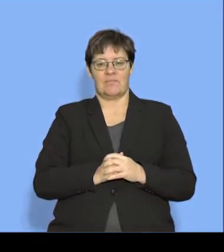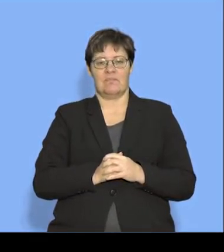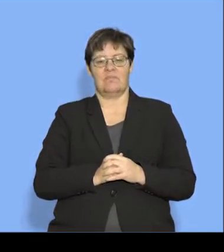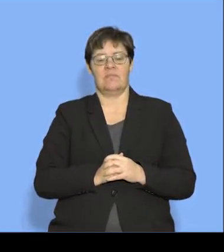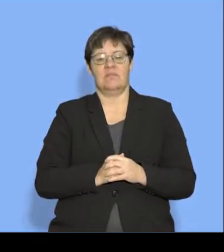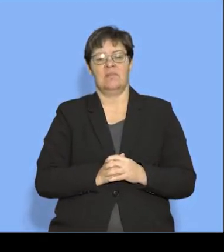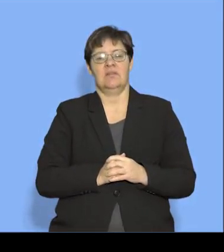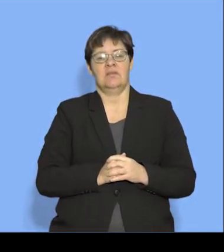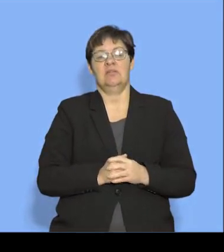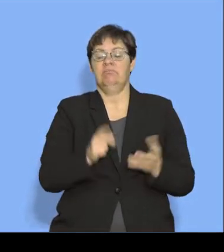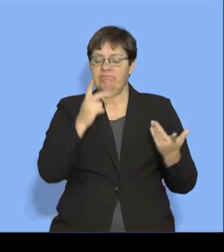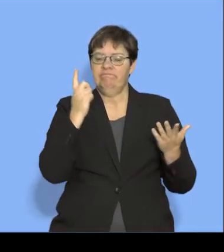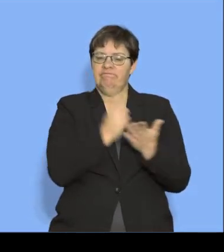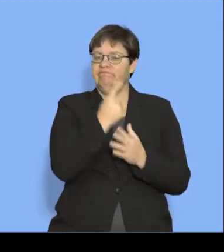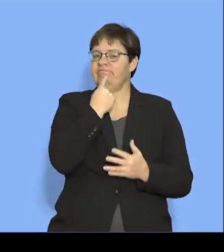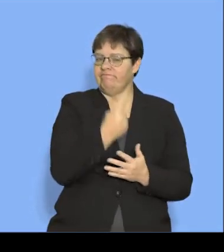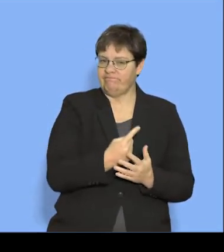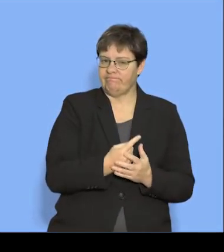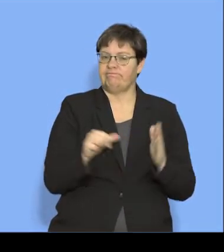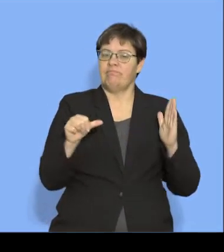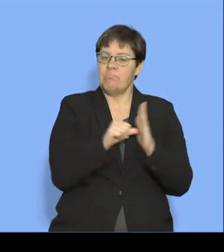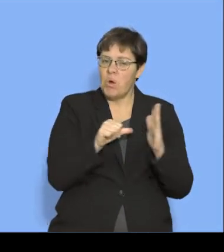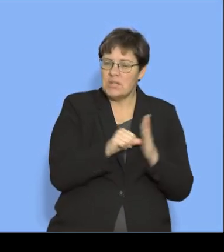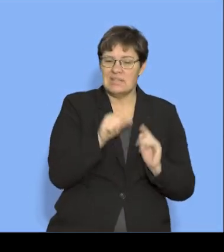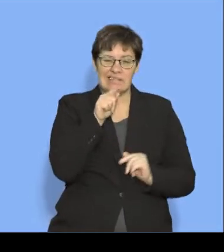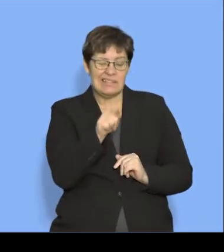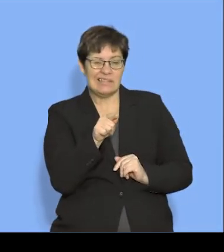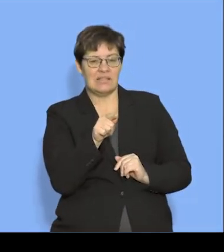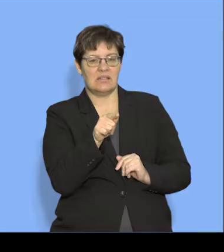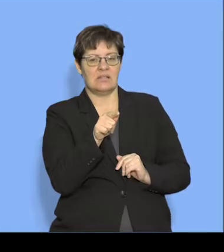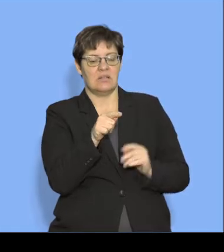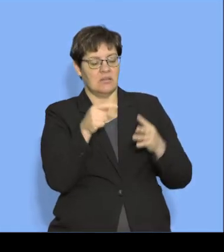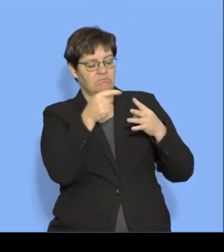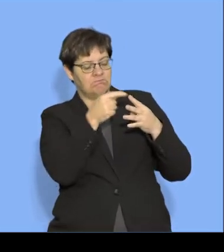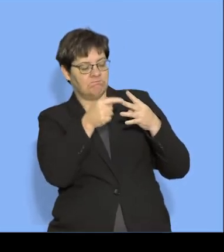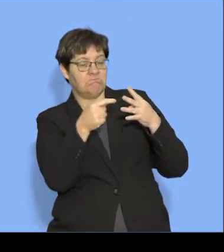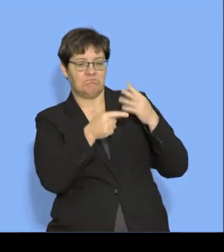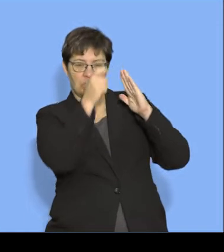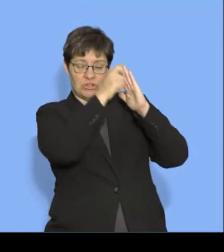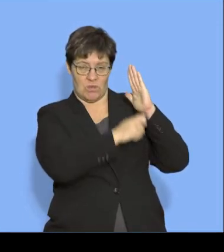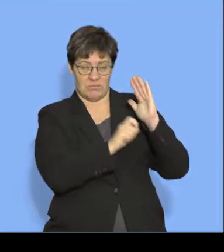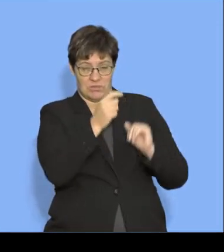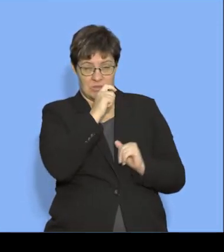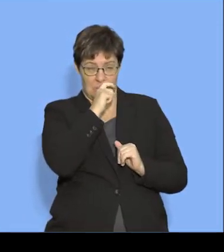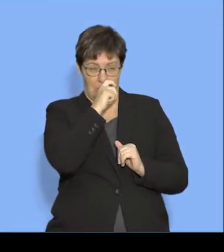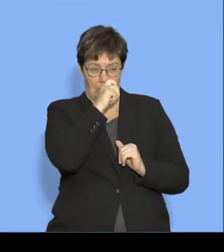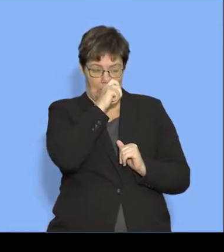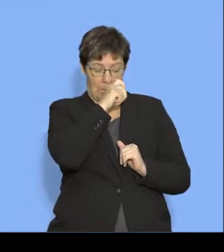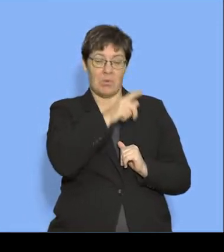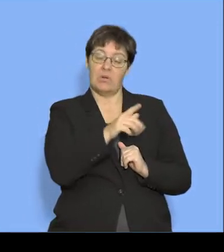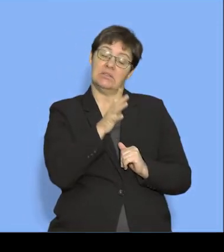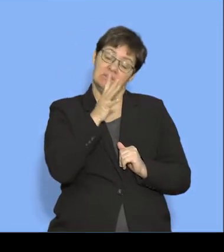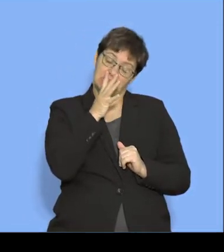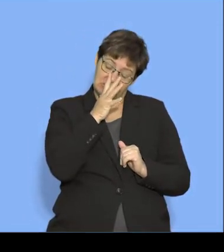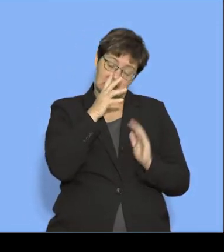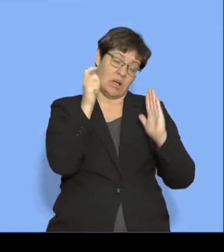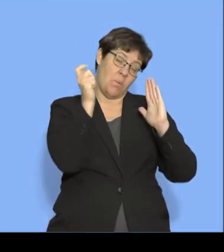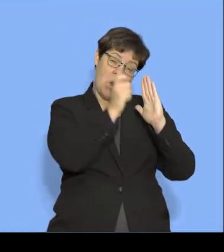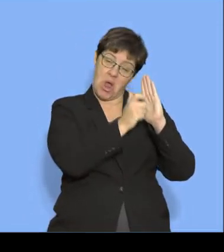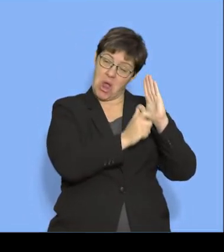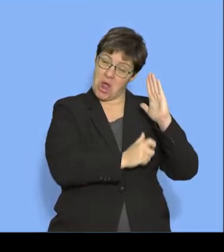So guys, as I always mention, it's important that we go through a set of terms. I know that this section has an elaborate set